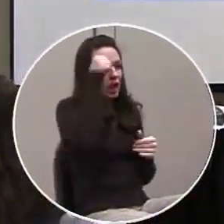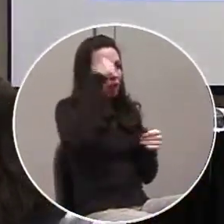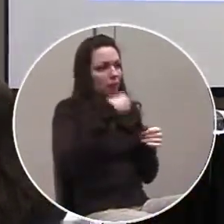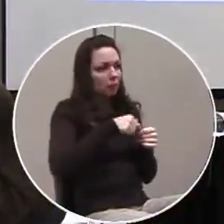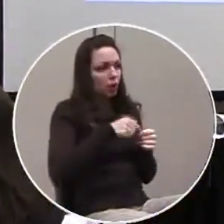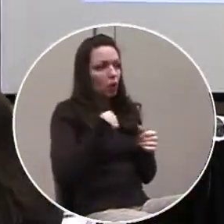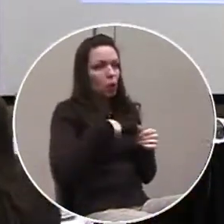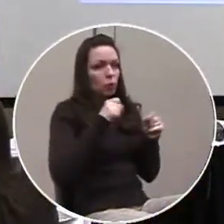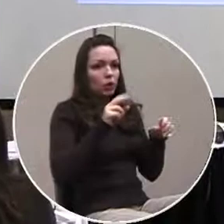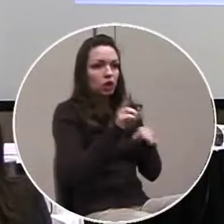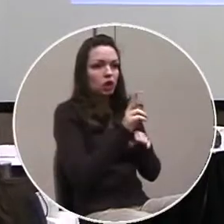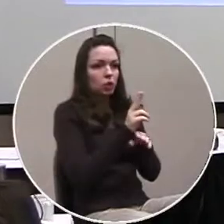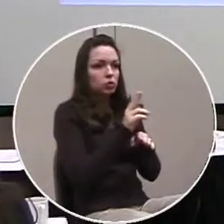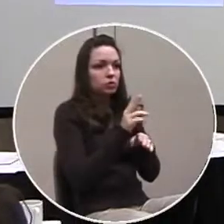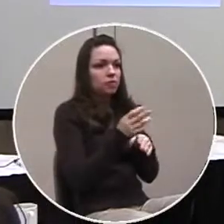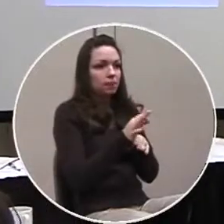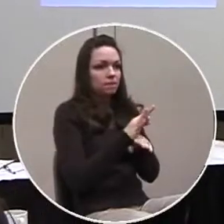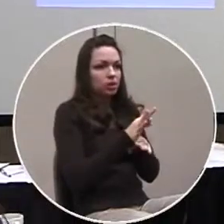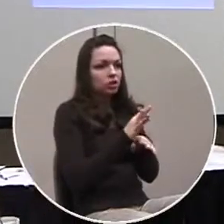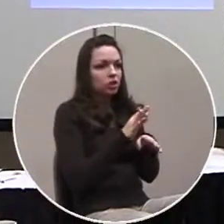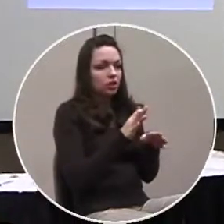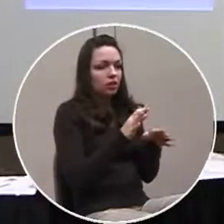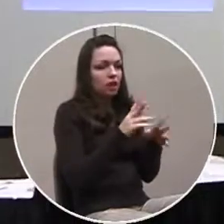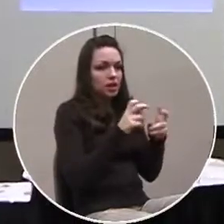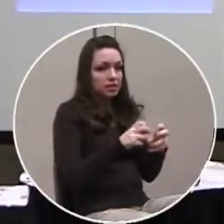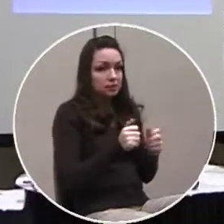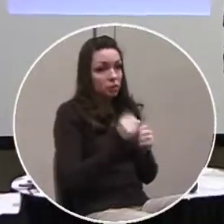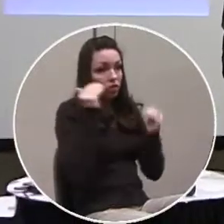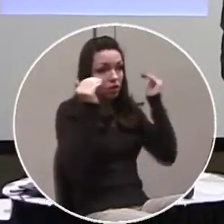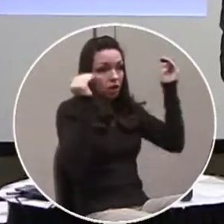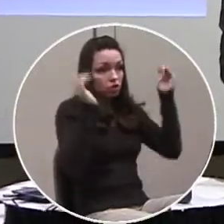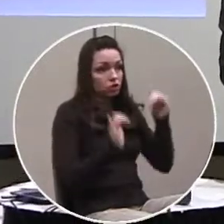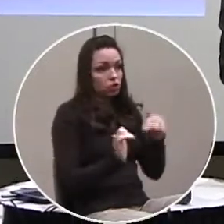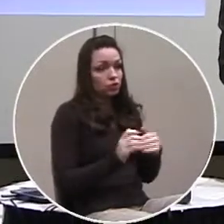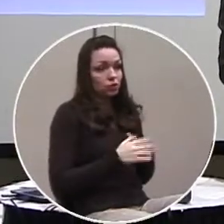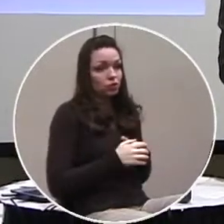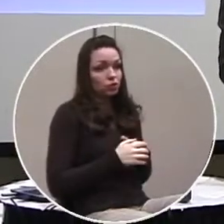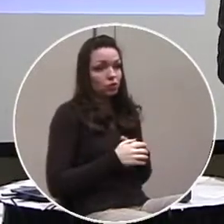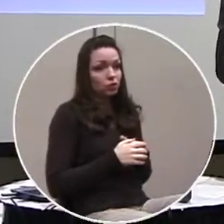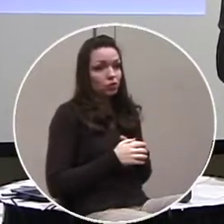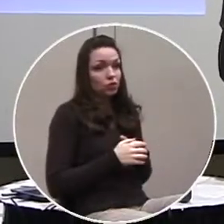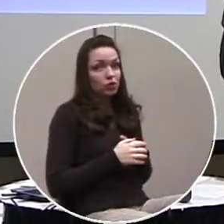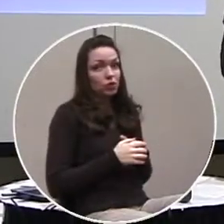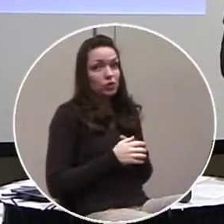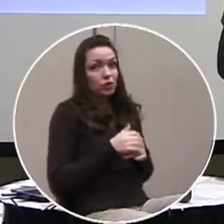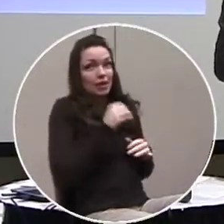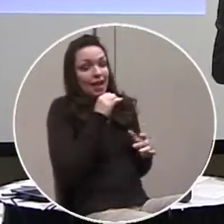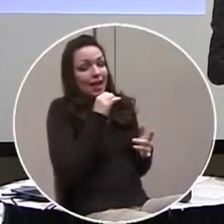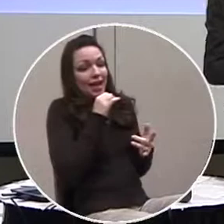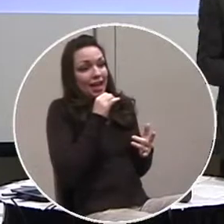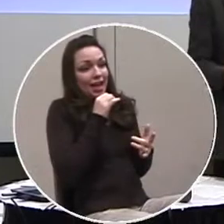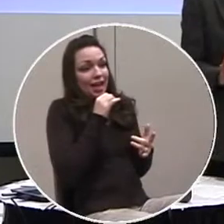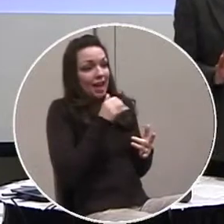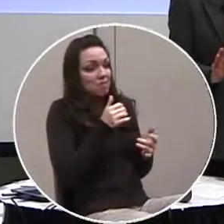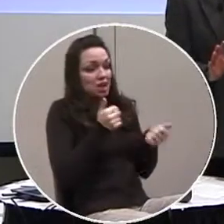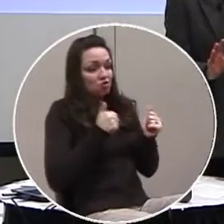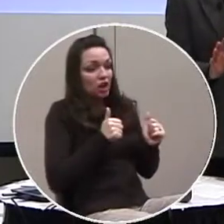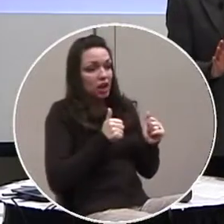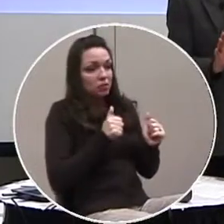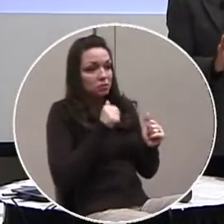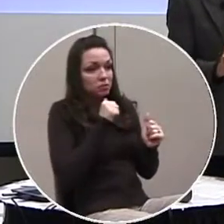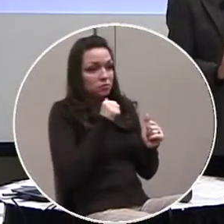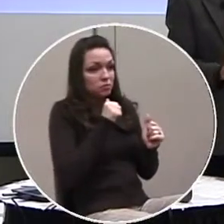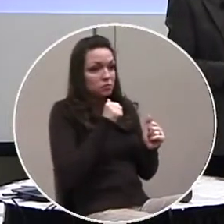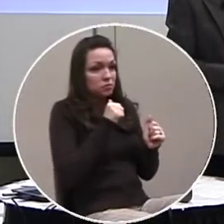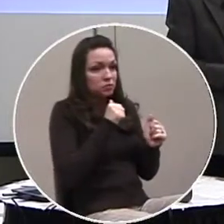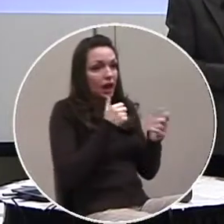use functional assessment with adults. And so the question, and I don't mean that, I'm not saying that to be disrespectful, please